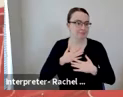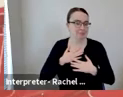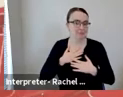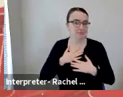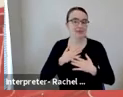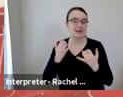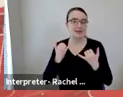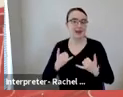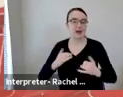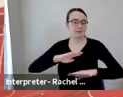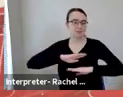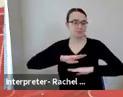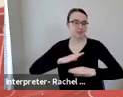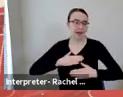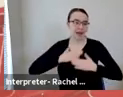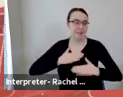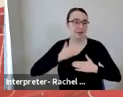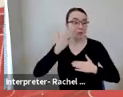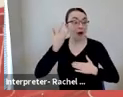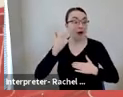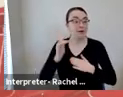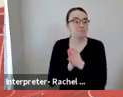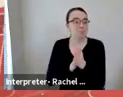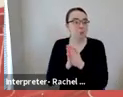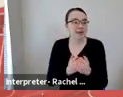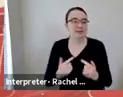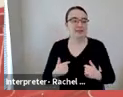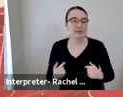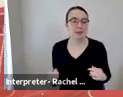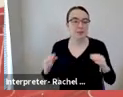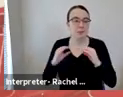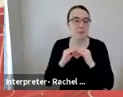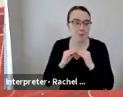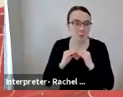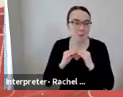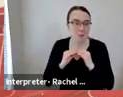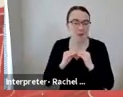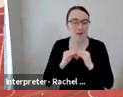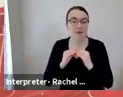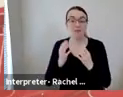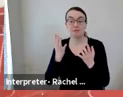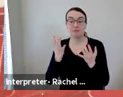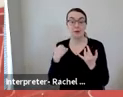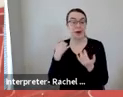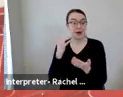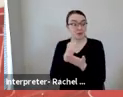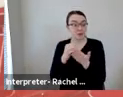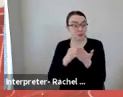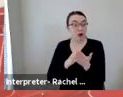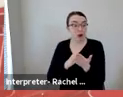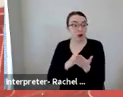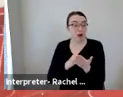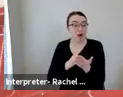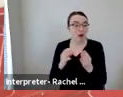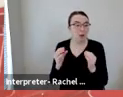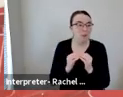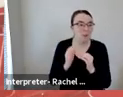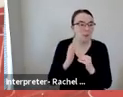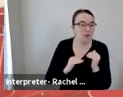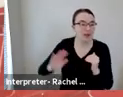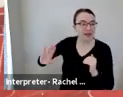now because it motivates me more. And I draw now more than when I was a